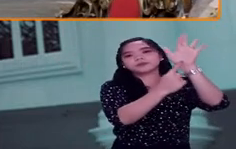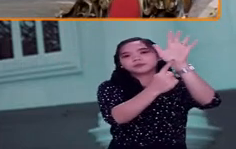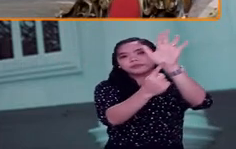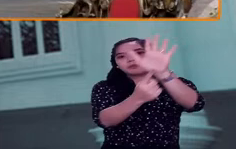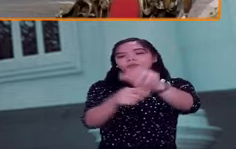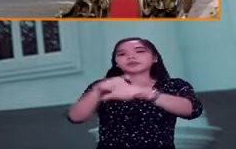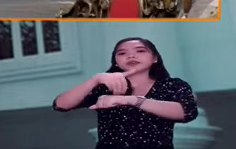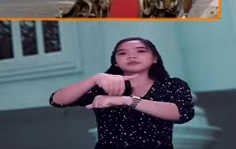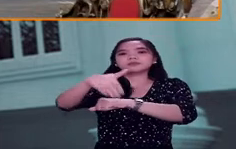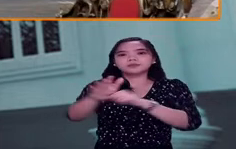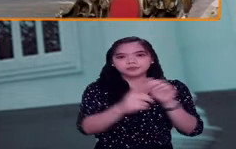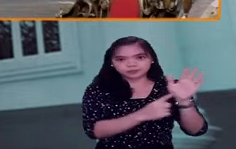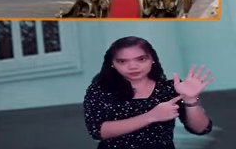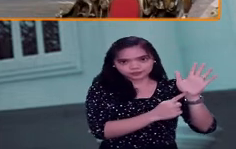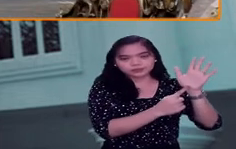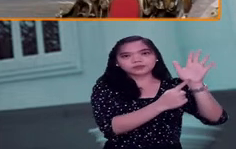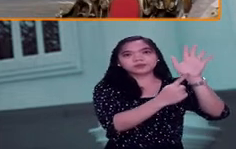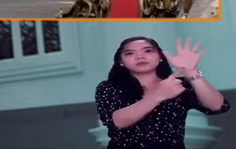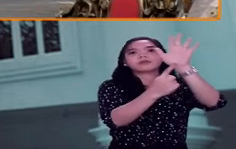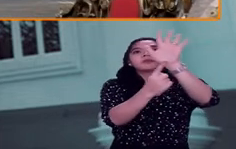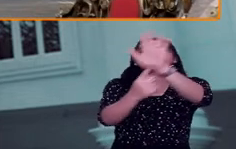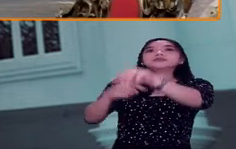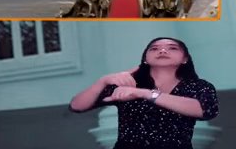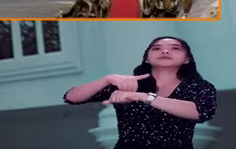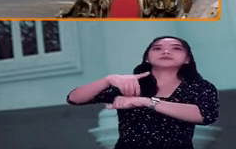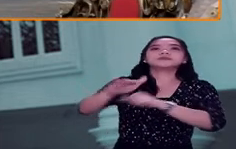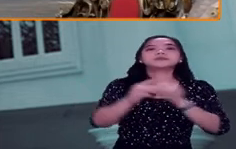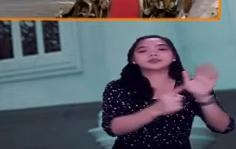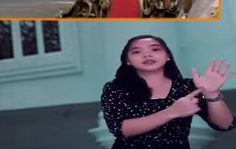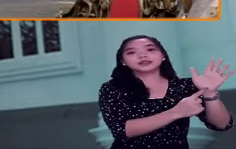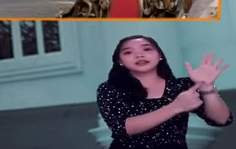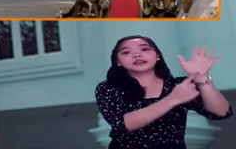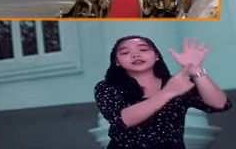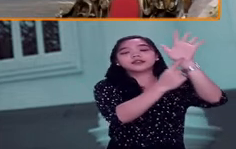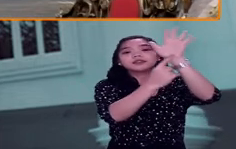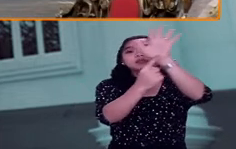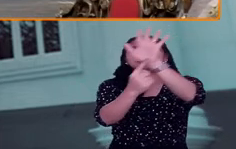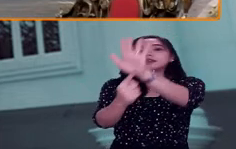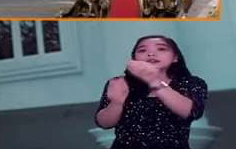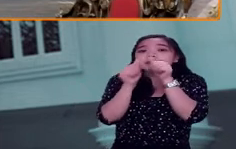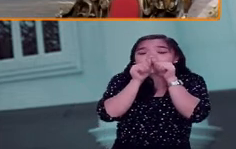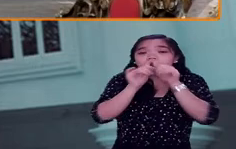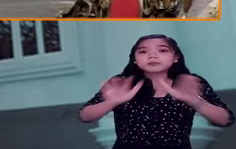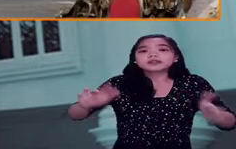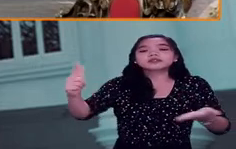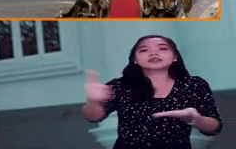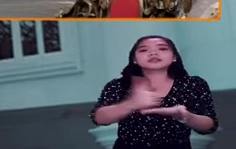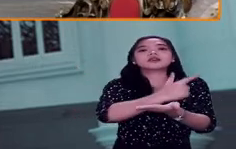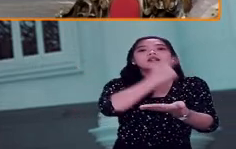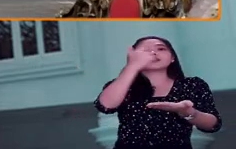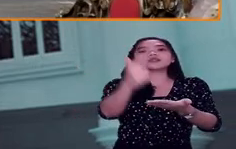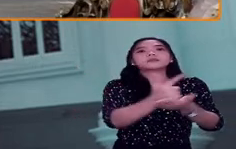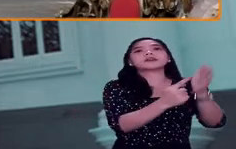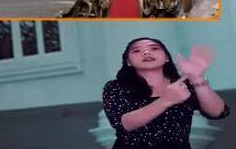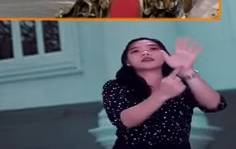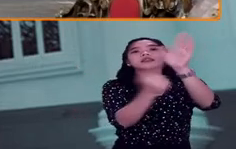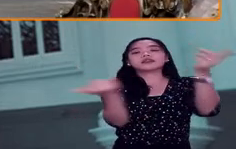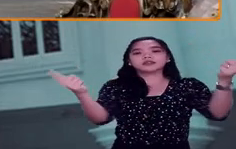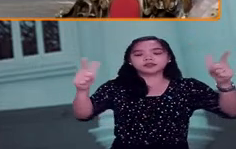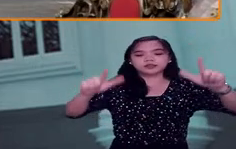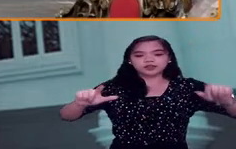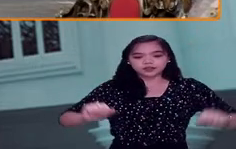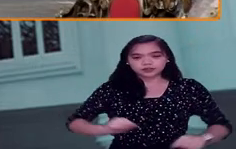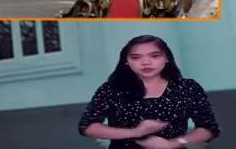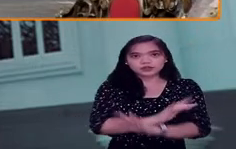the light, send the light. Send the light, the blessing